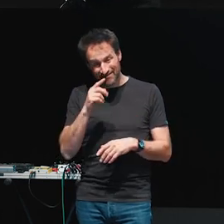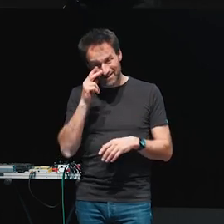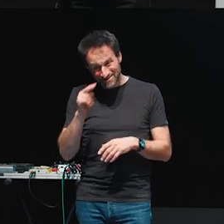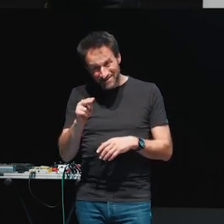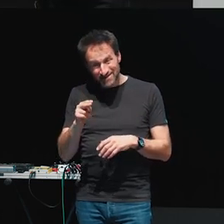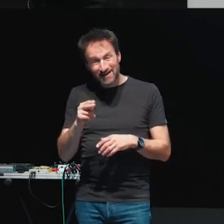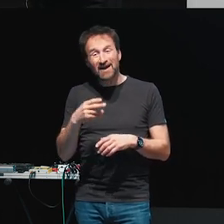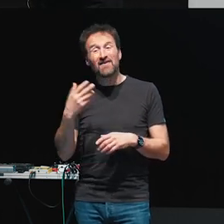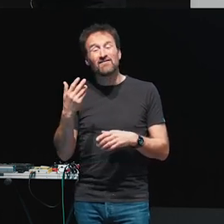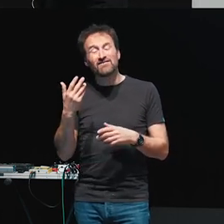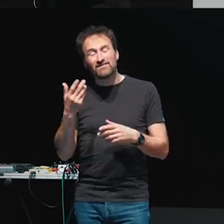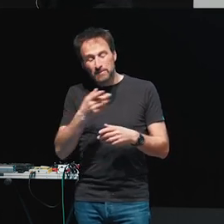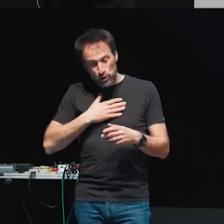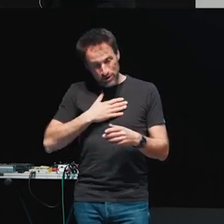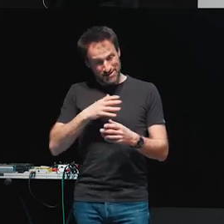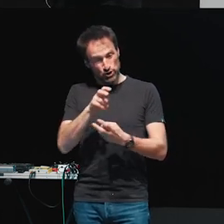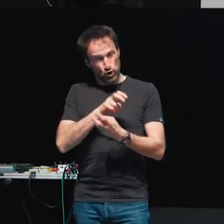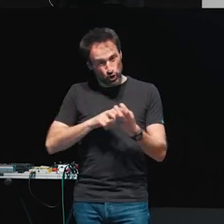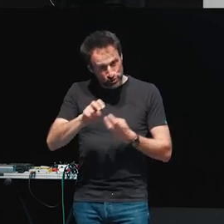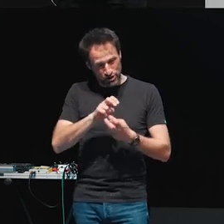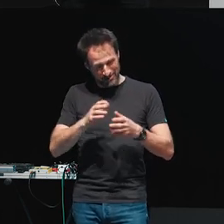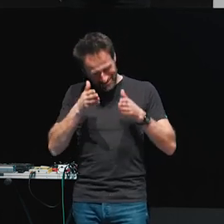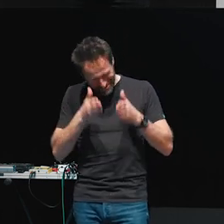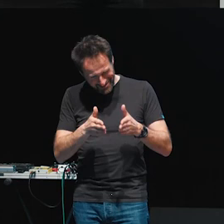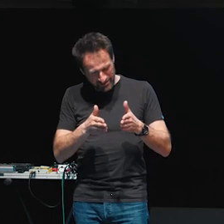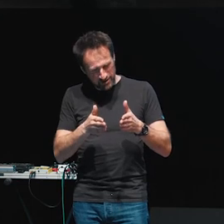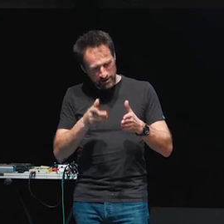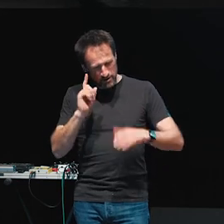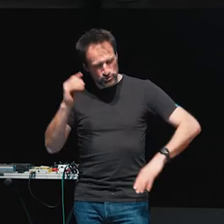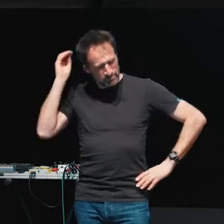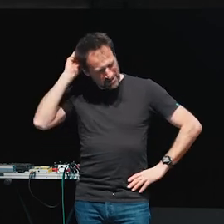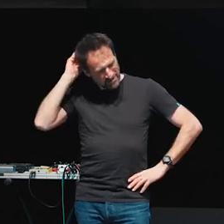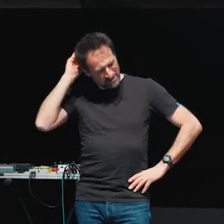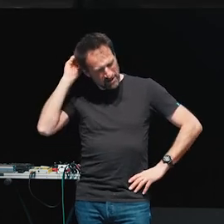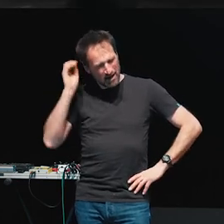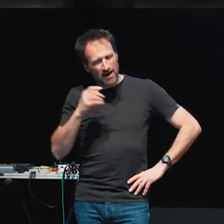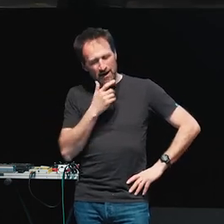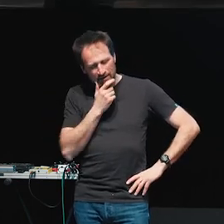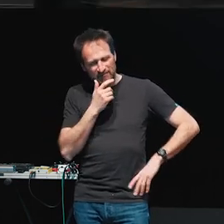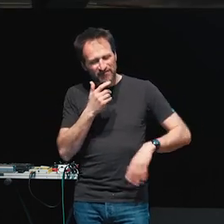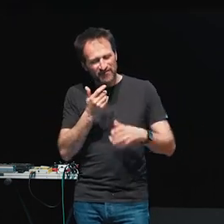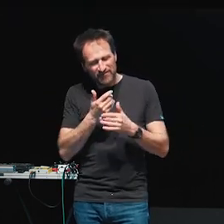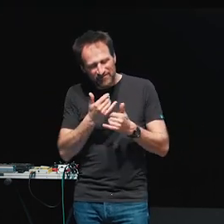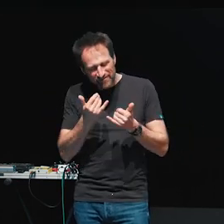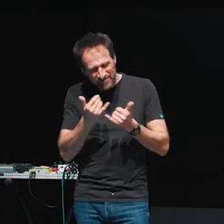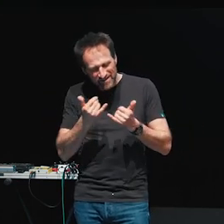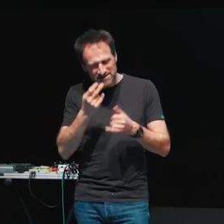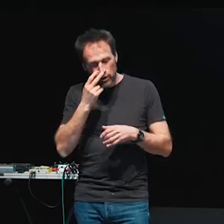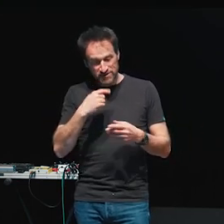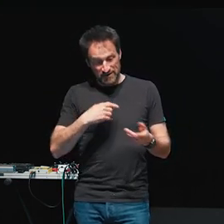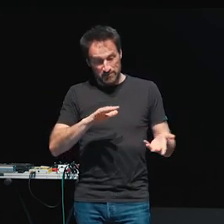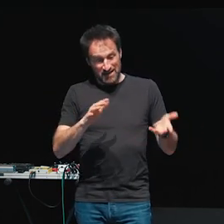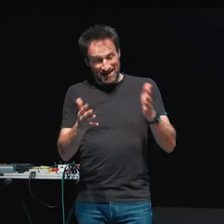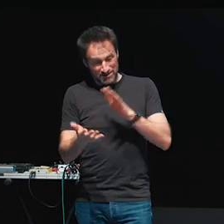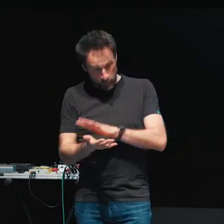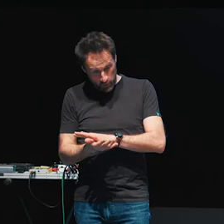particular circumstances. One definitely needs to bear this in mind when they're developing. You also, when you're making this migration, need to involve